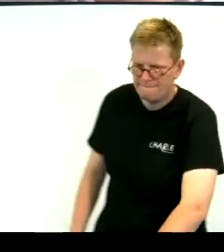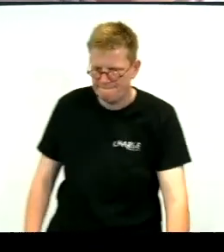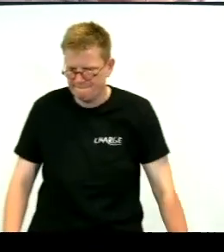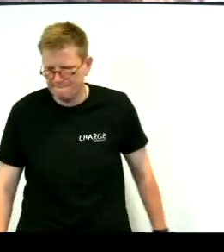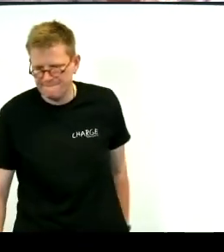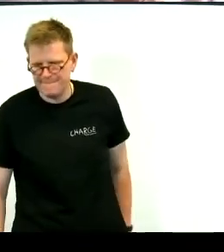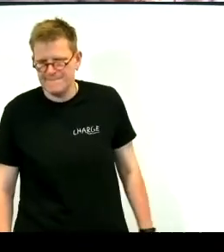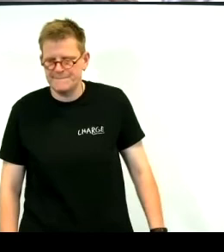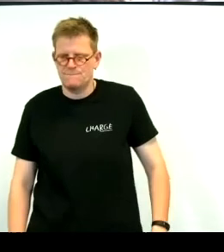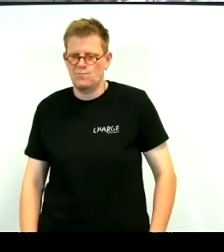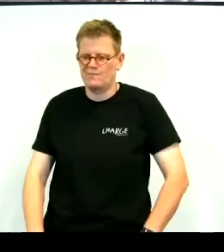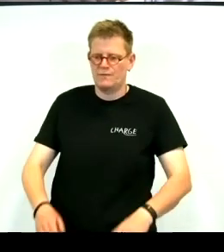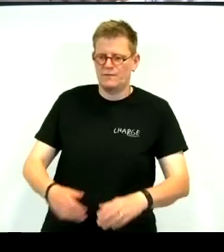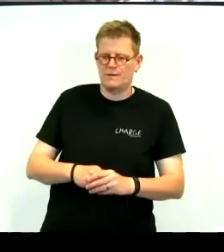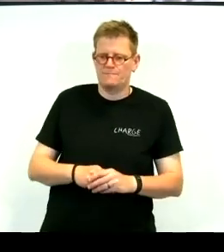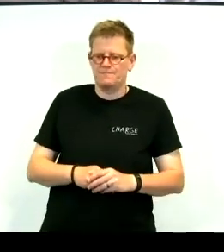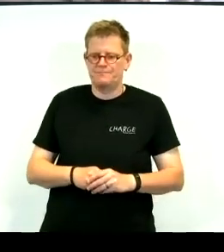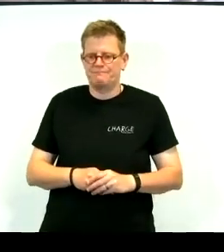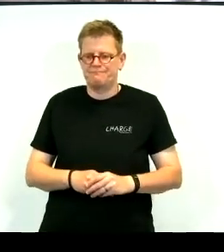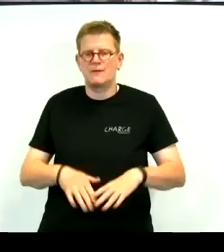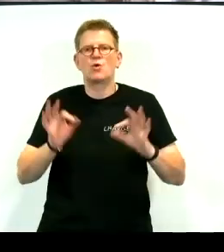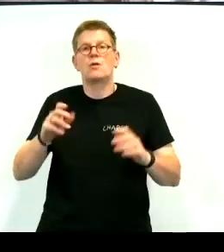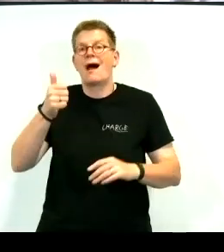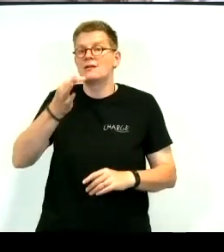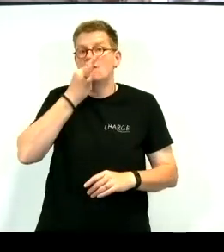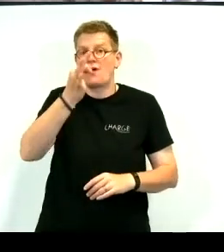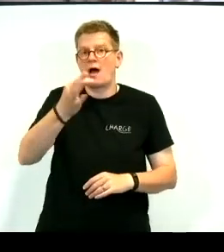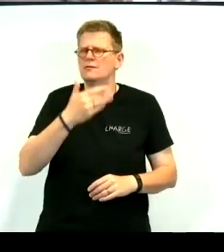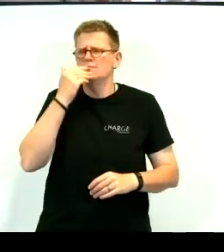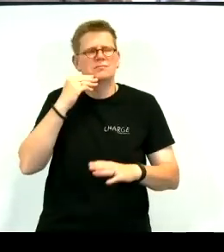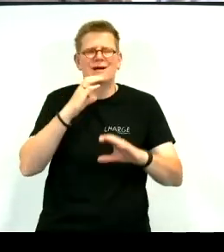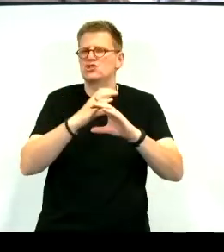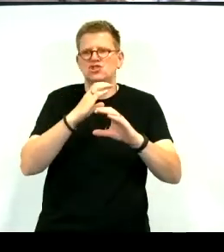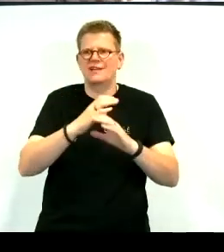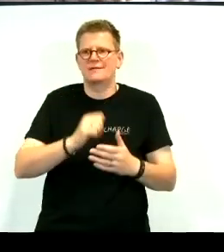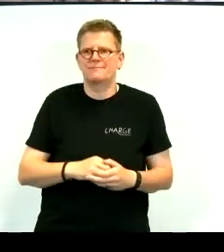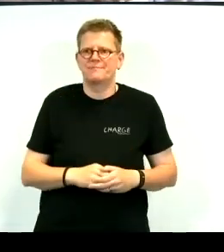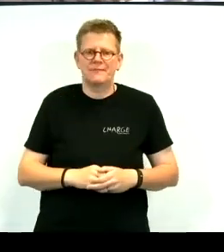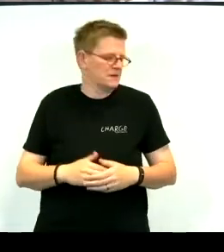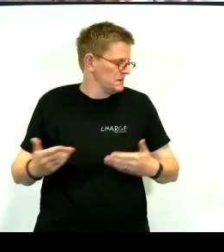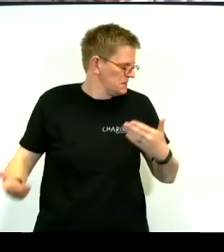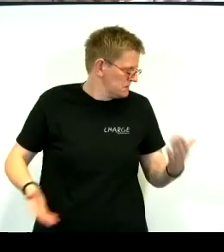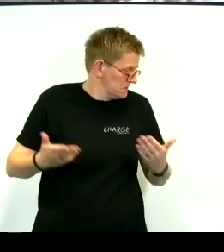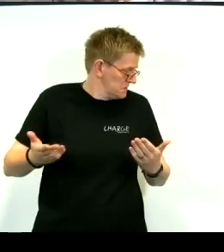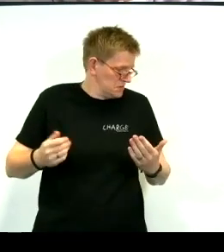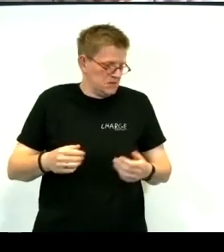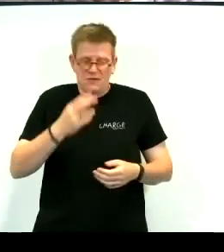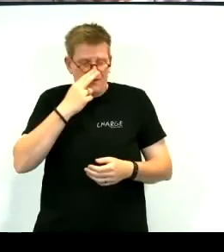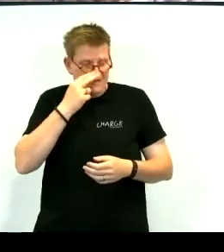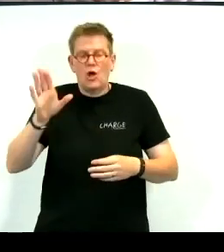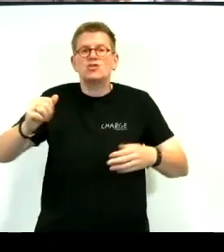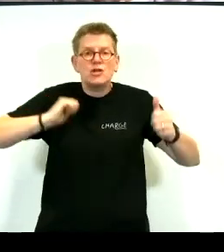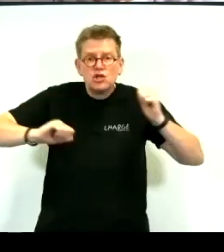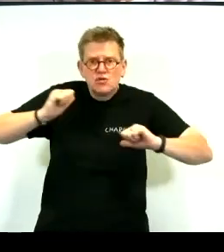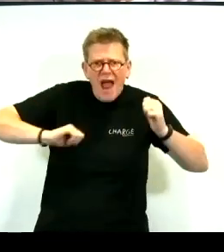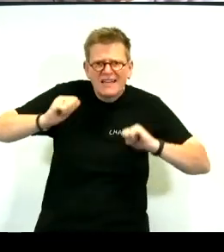Gail, eine Frage noch, die ist jetzt nicht aus dem Chat. There's one more question. This is not from the chat, though. What about pain? Are